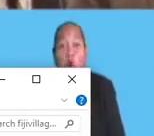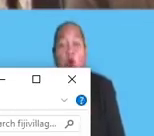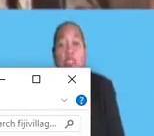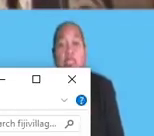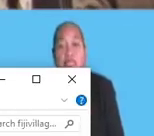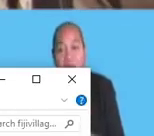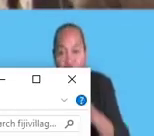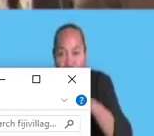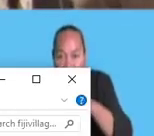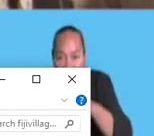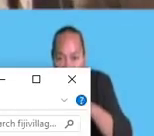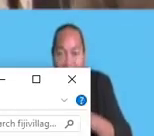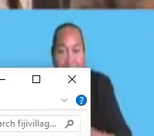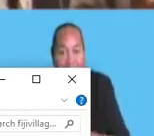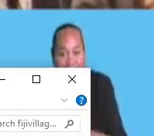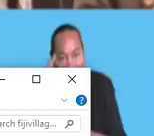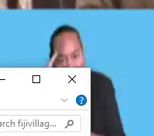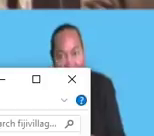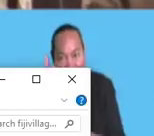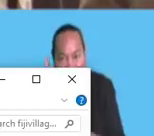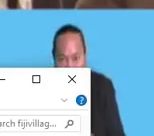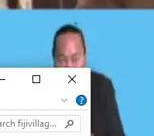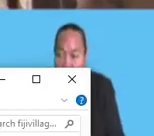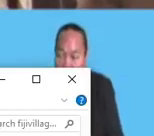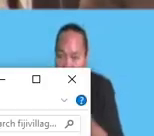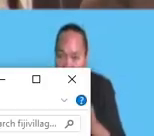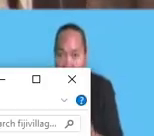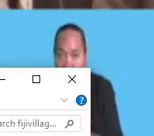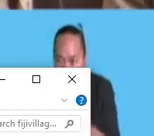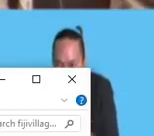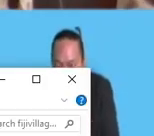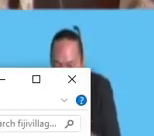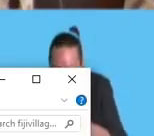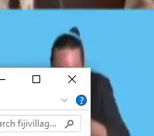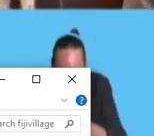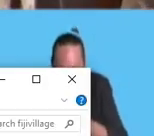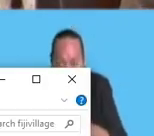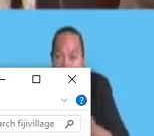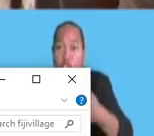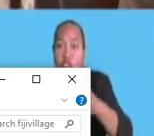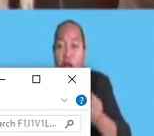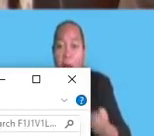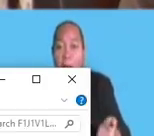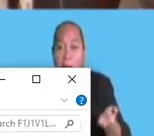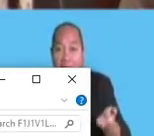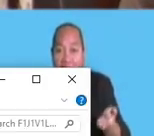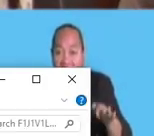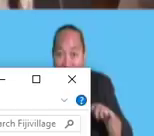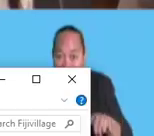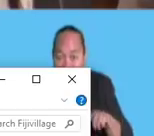it requires innovativeness, it requires a strong team to be able to implement it. It's a budget to achieve a balance between